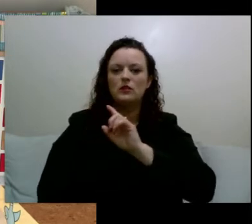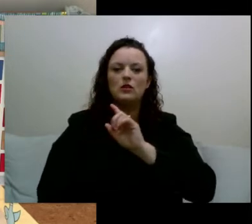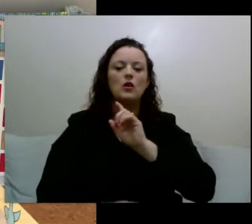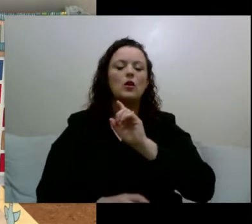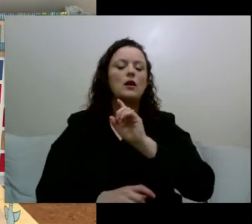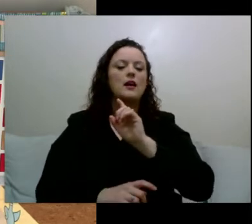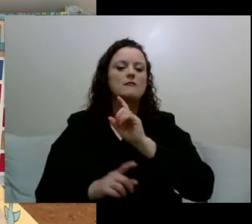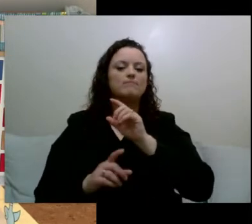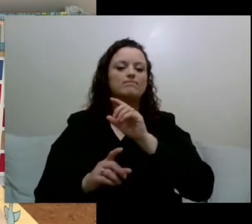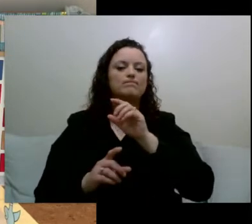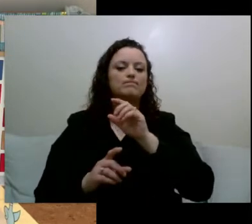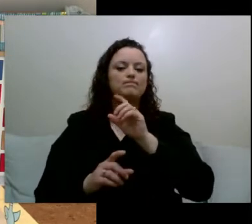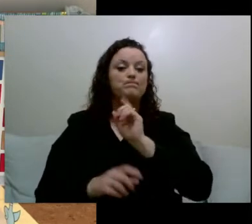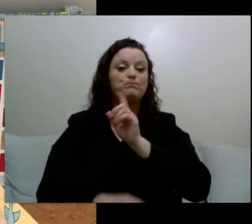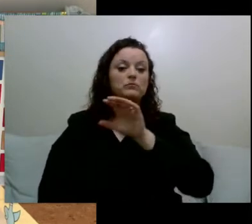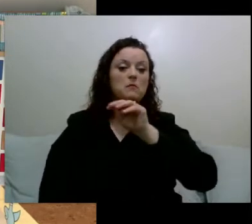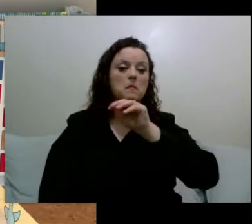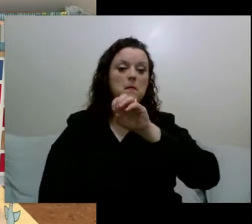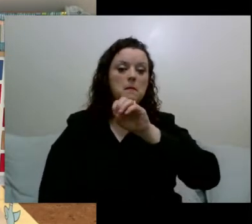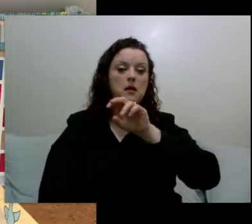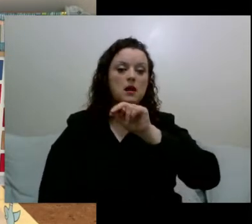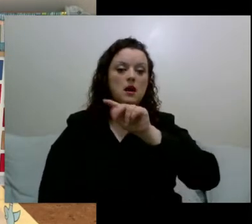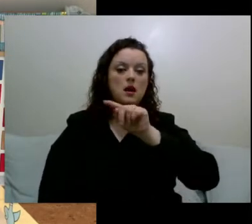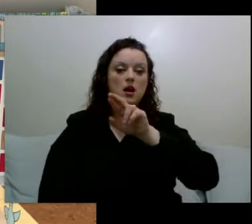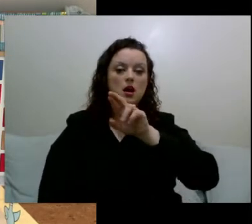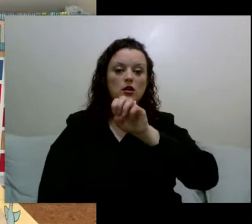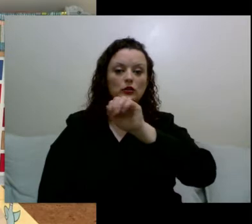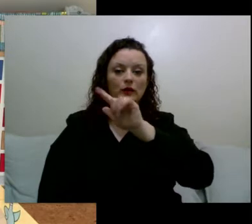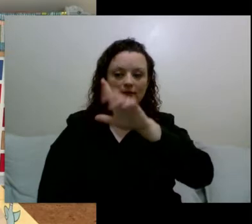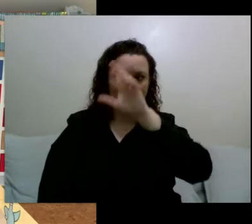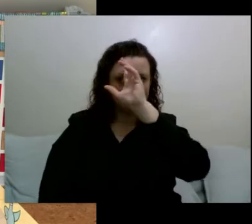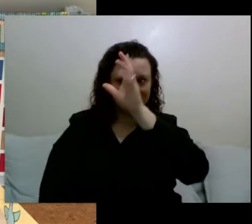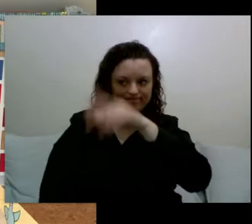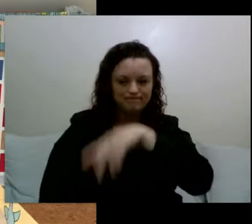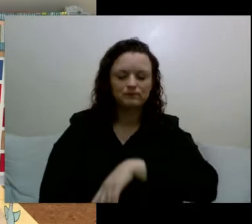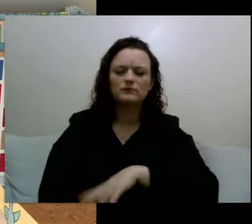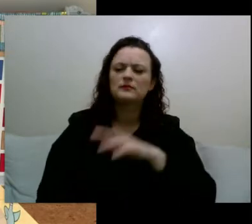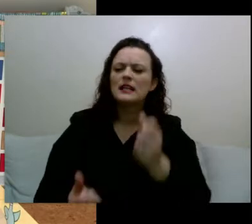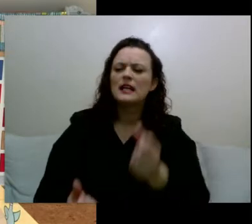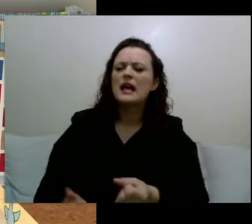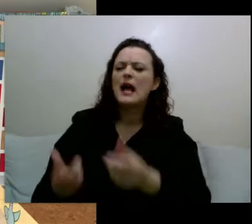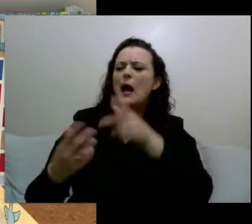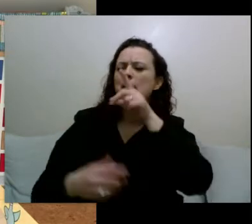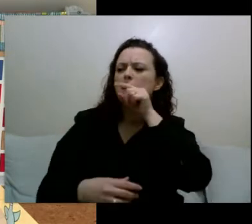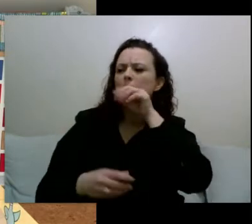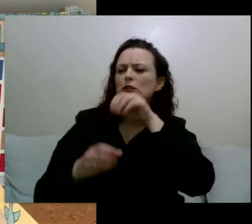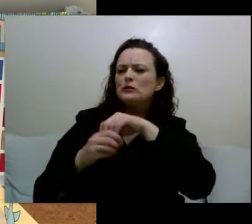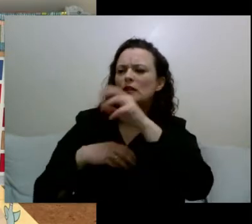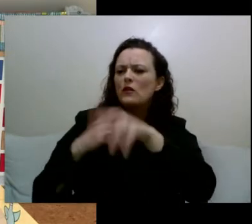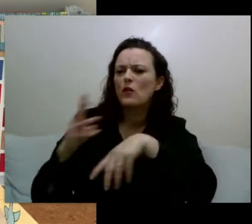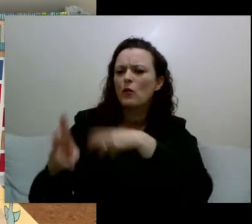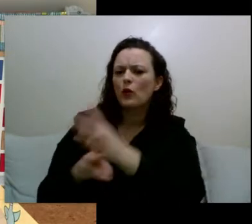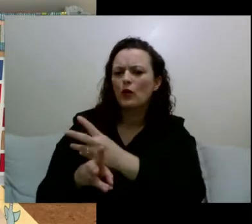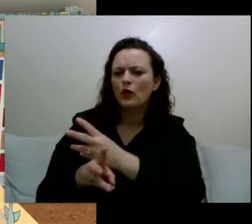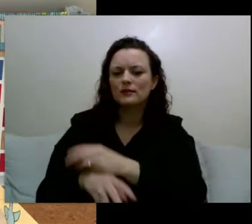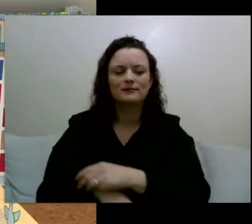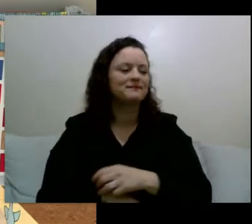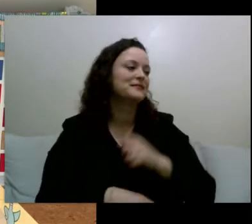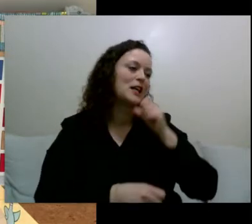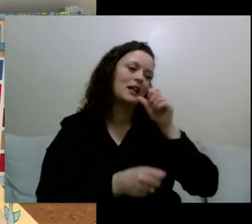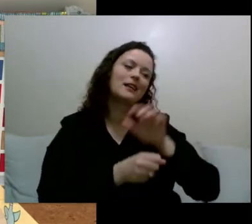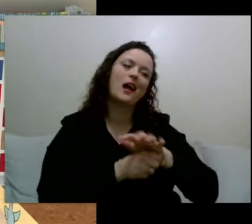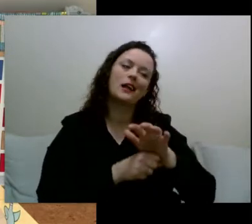How many pigeons are there in the world? Not enough.